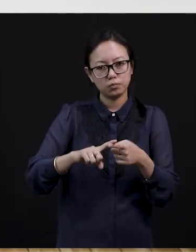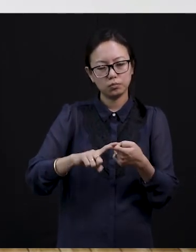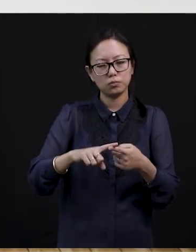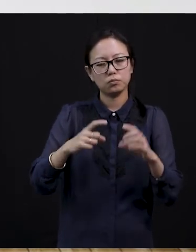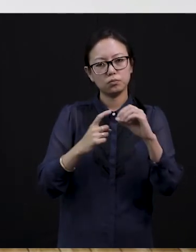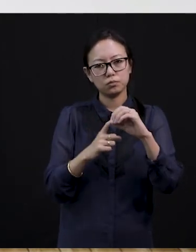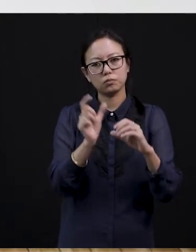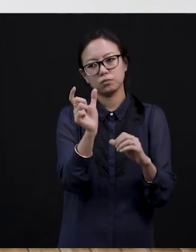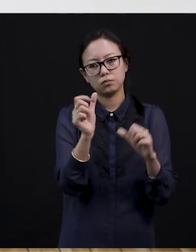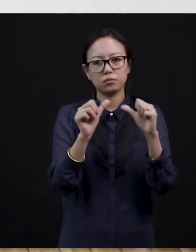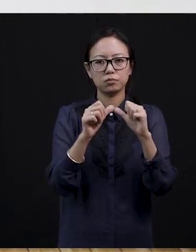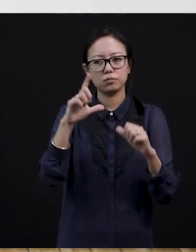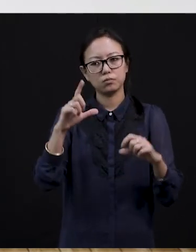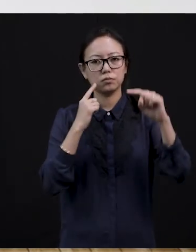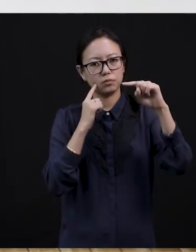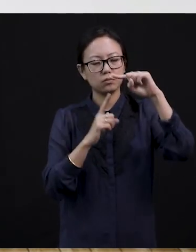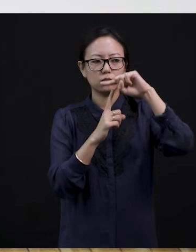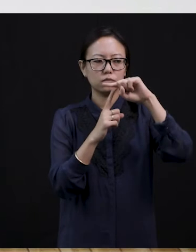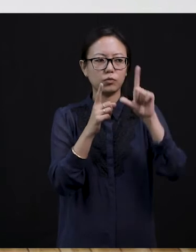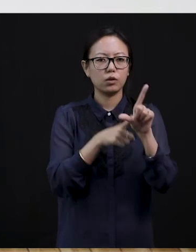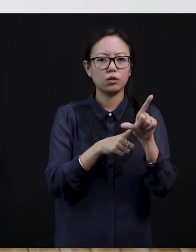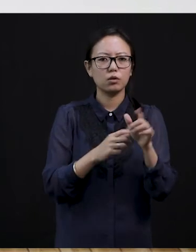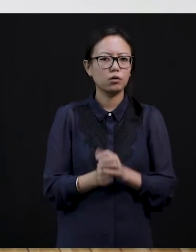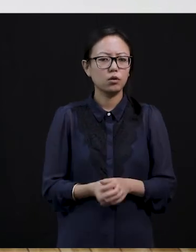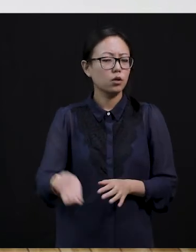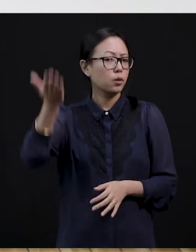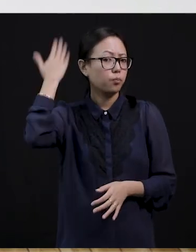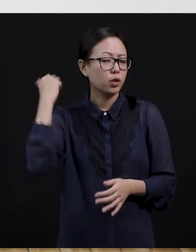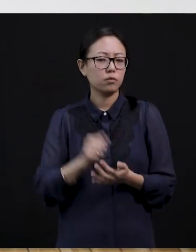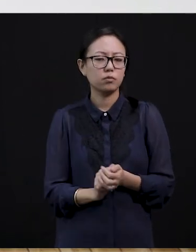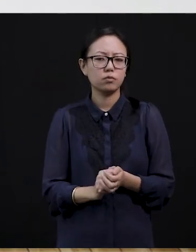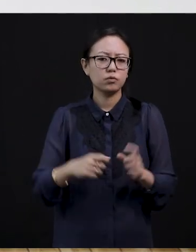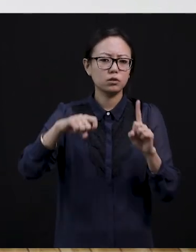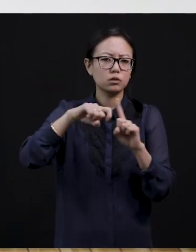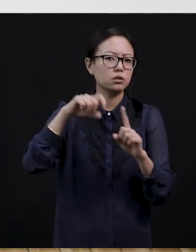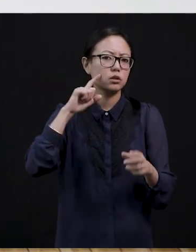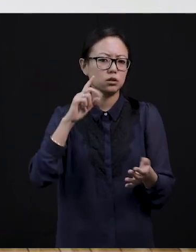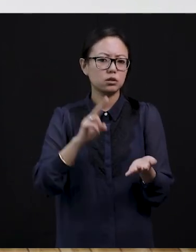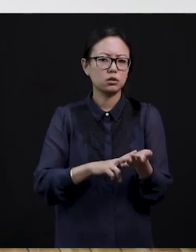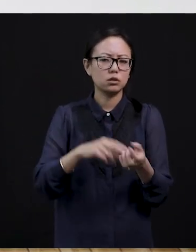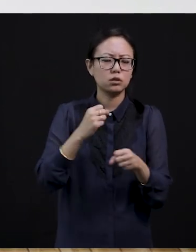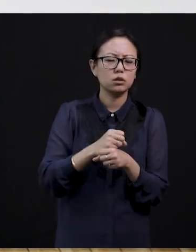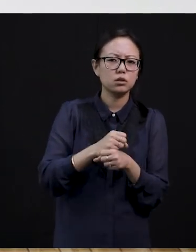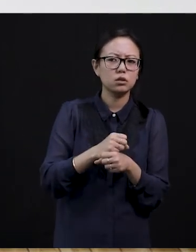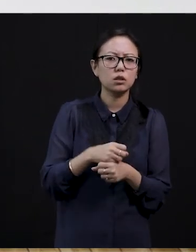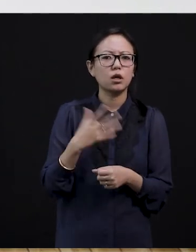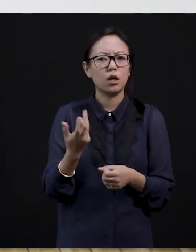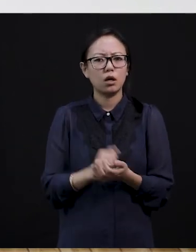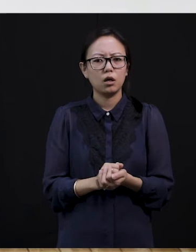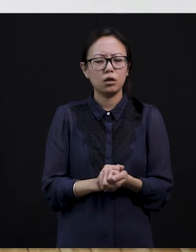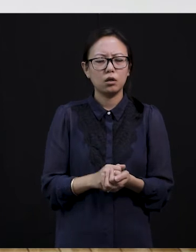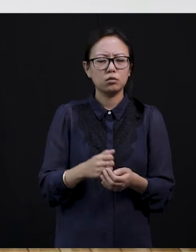The peasants or the farmers were considered to be much, much inferior to those in rule. So in